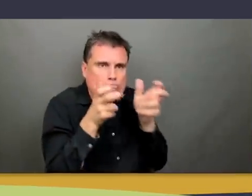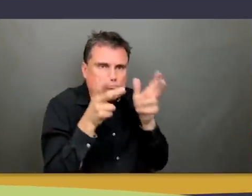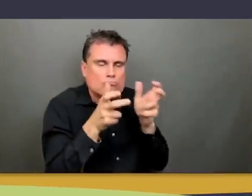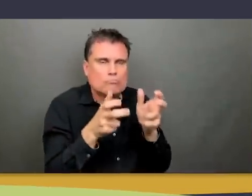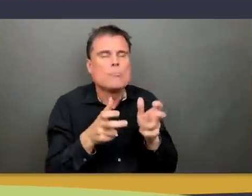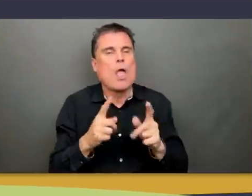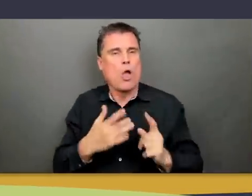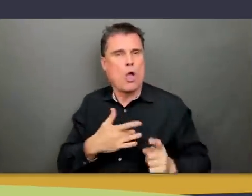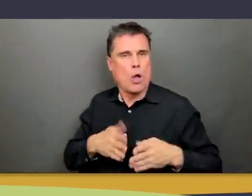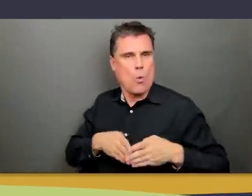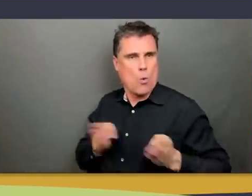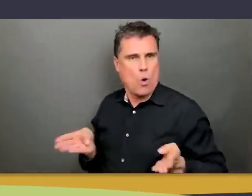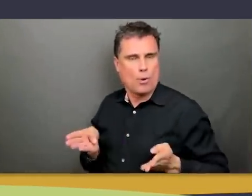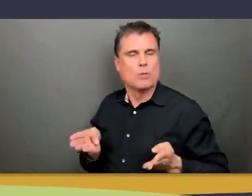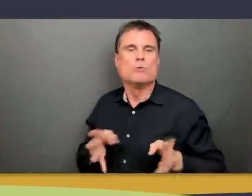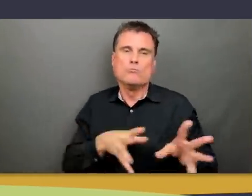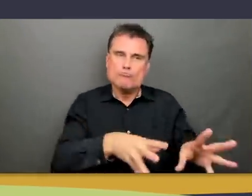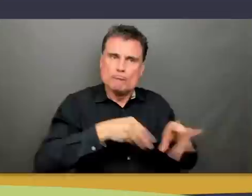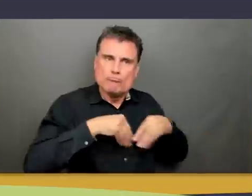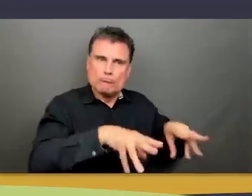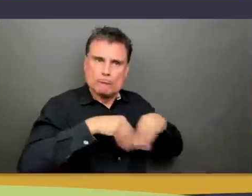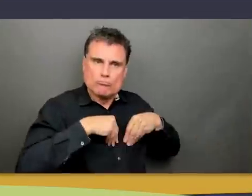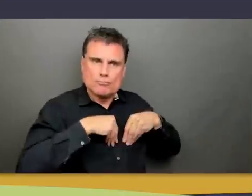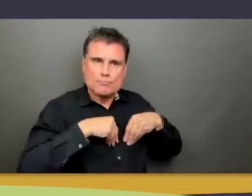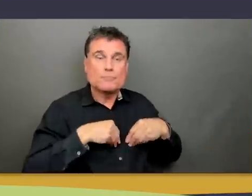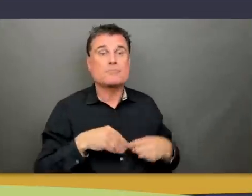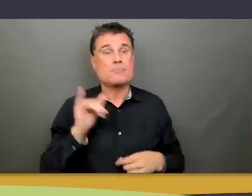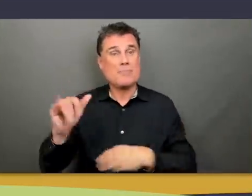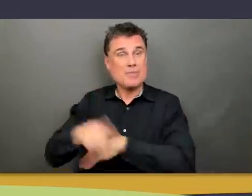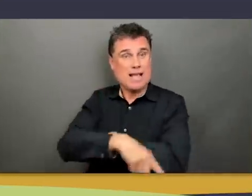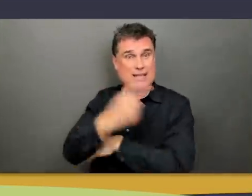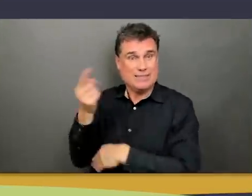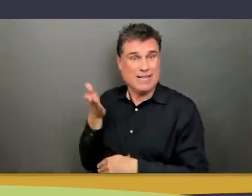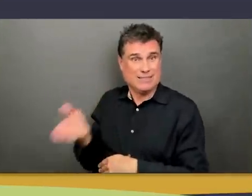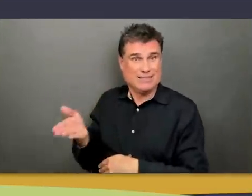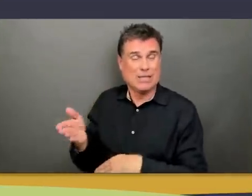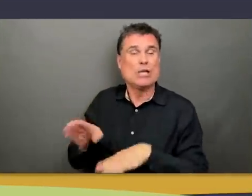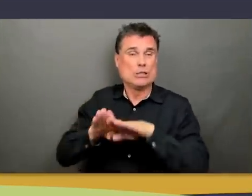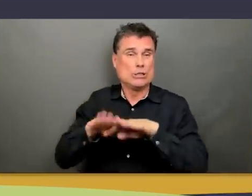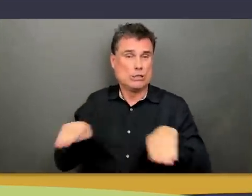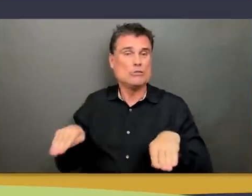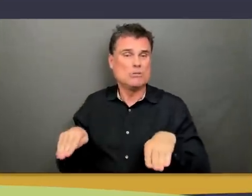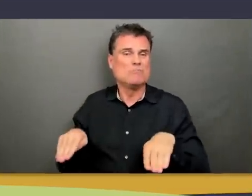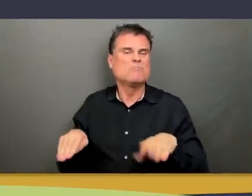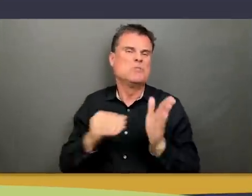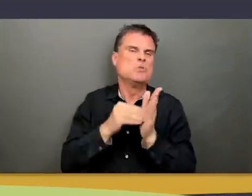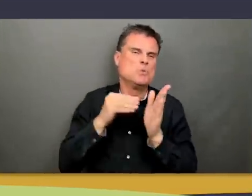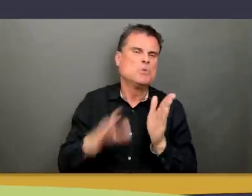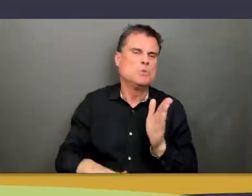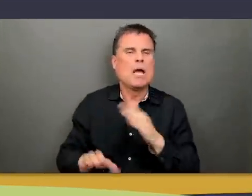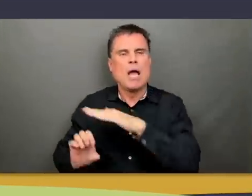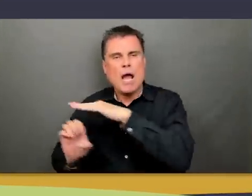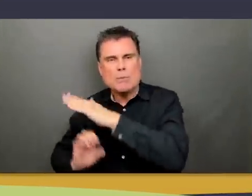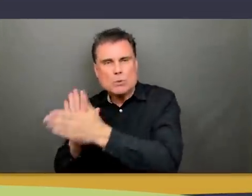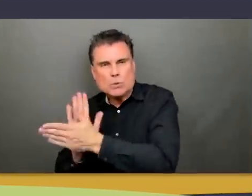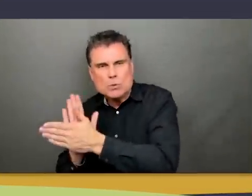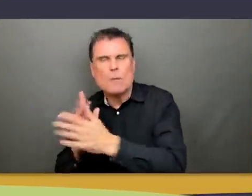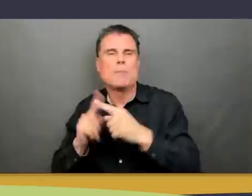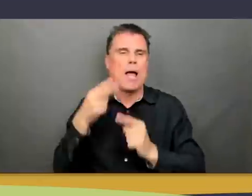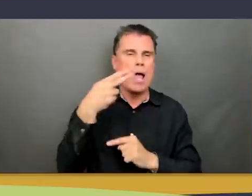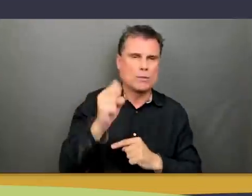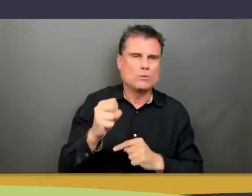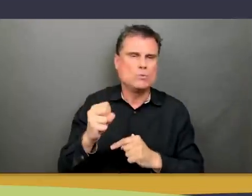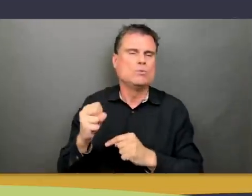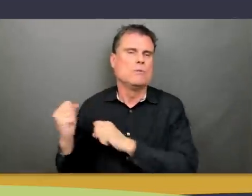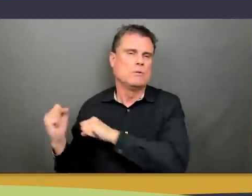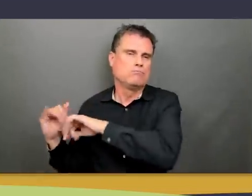high school combined. And we were sharing about the times, you know, where our culture was not accepted. You know, if we were